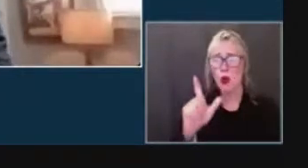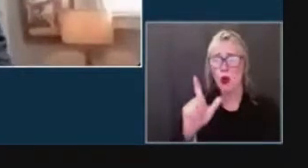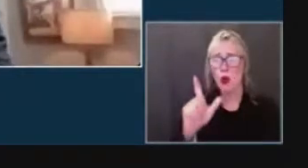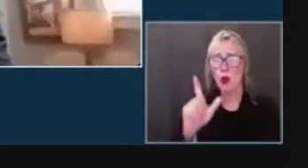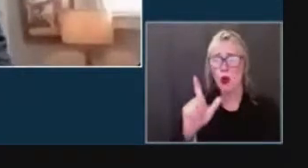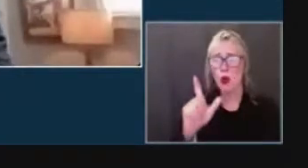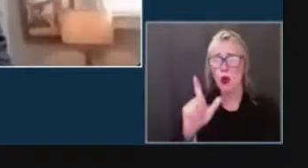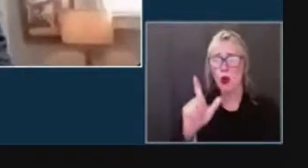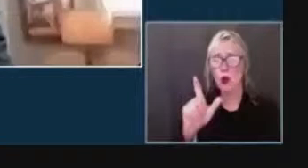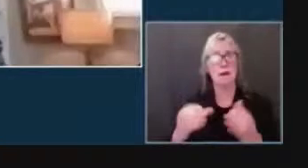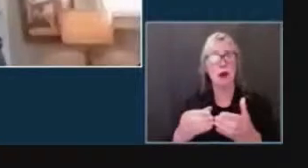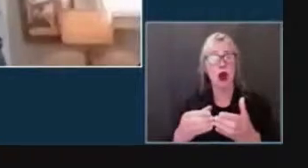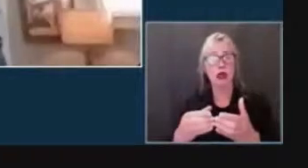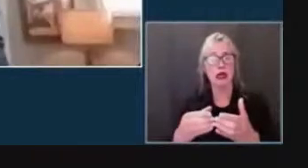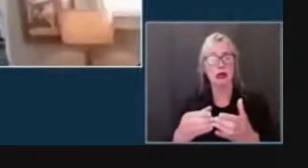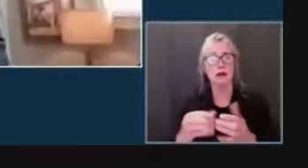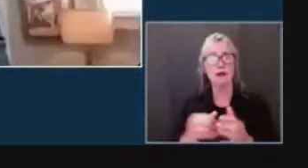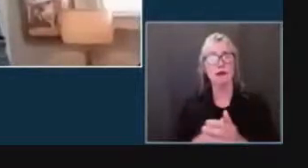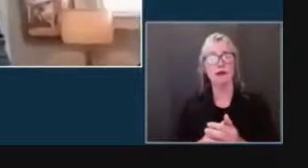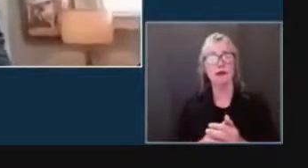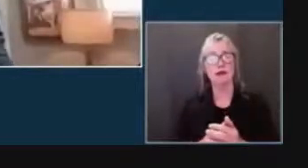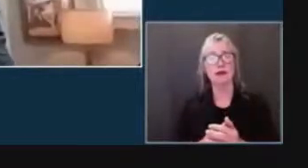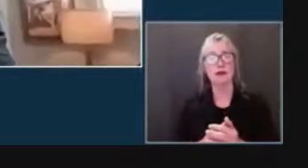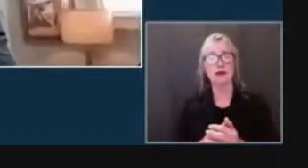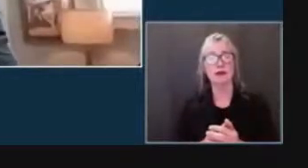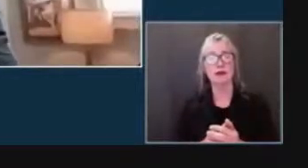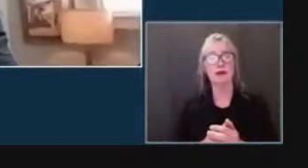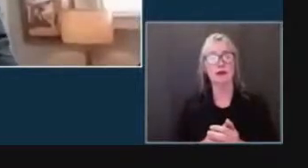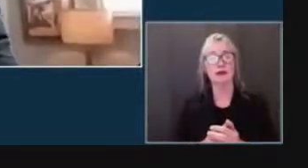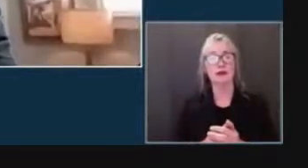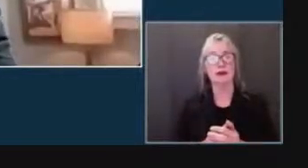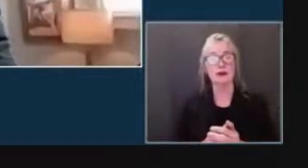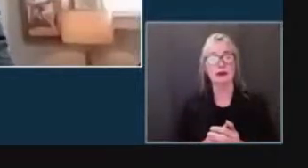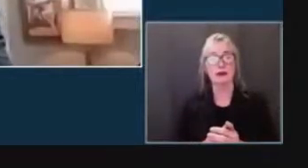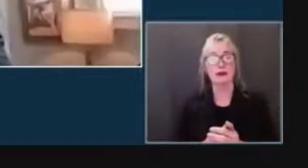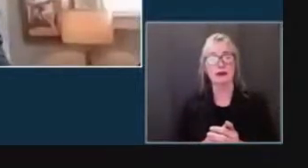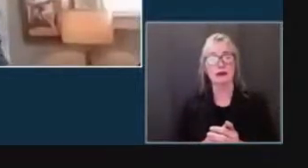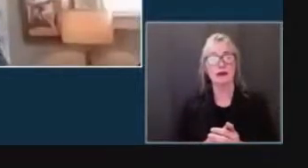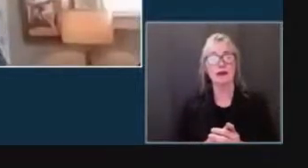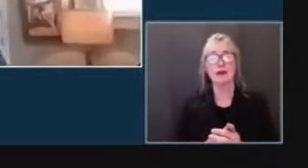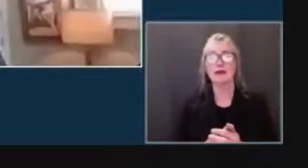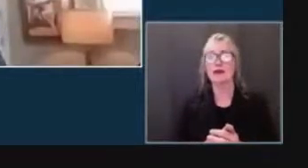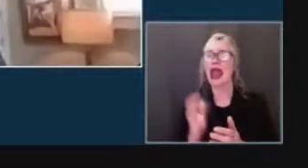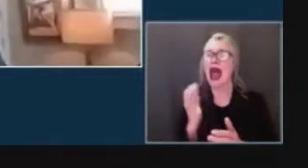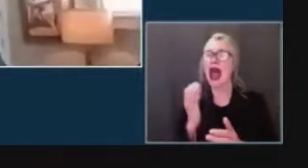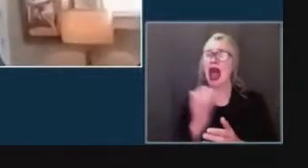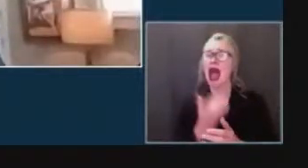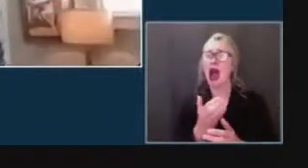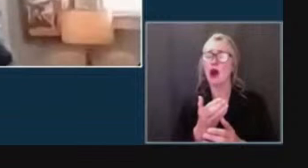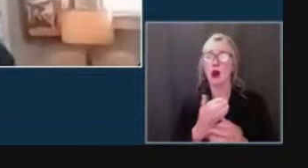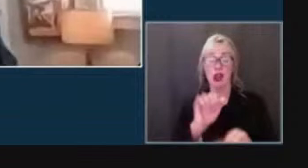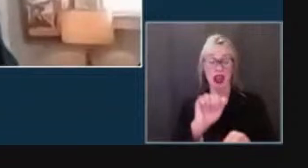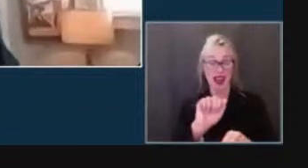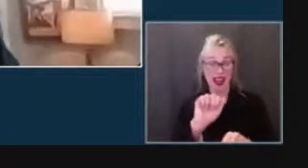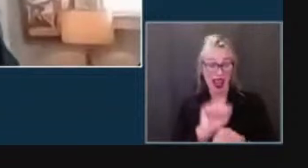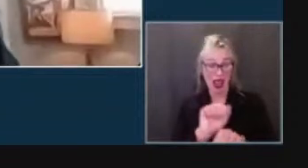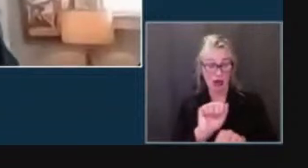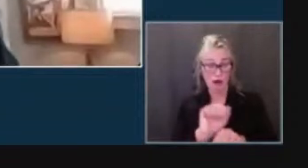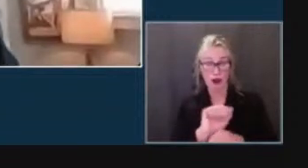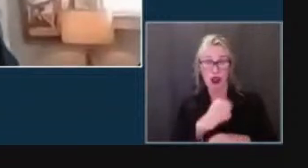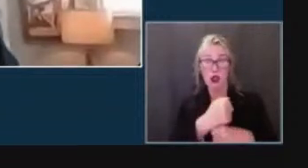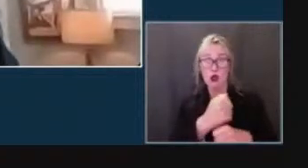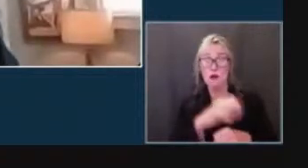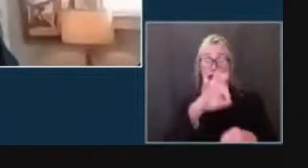we've turned electoral success into enacting some of the strongest laws in the nation to protect workers, advance our